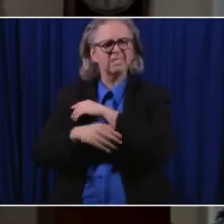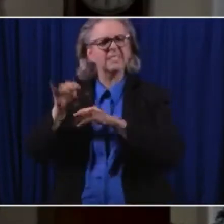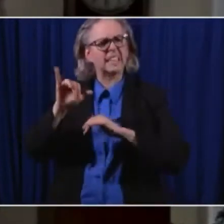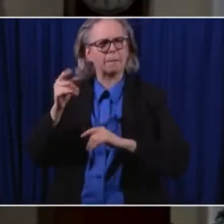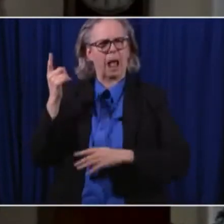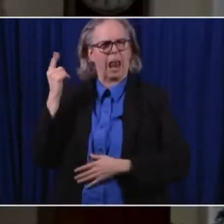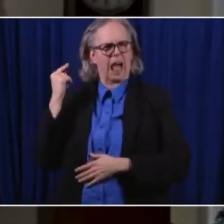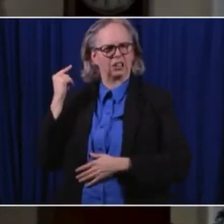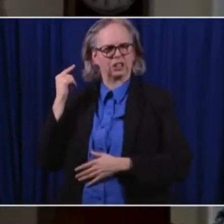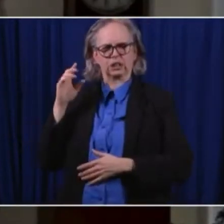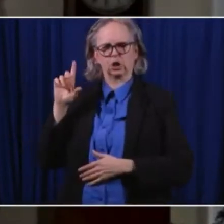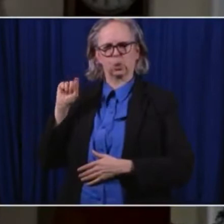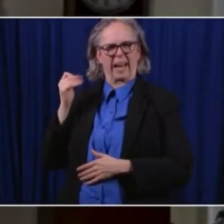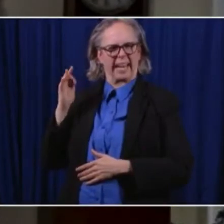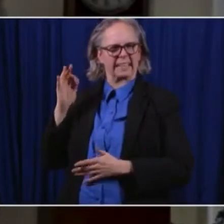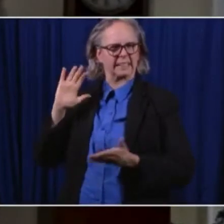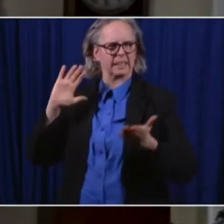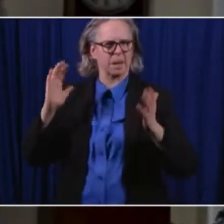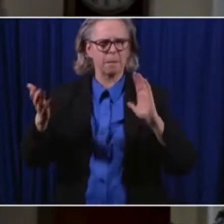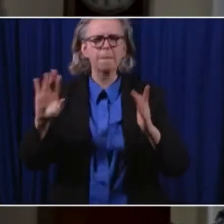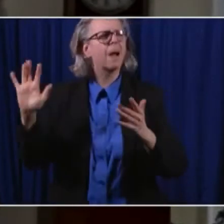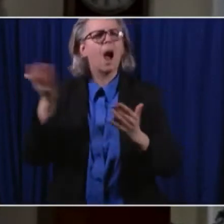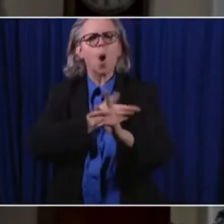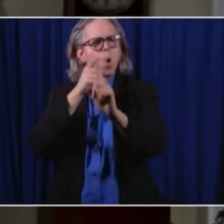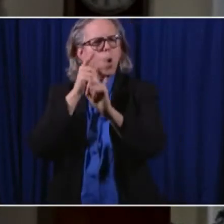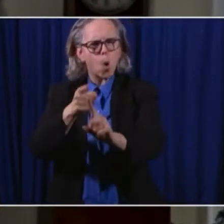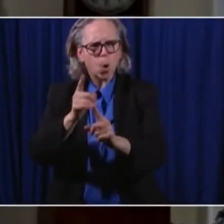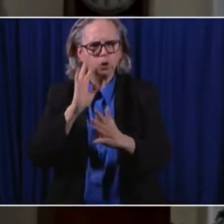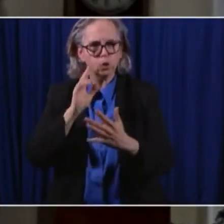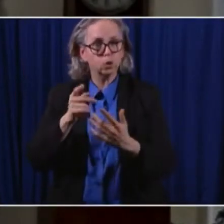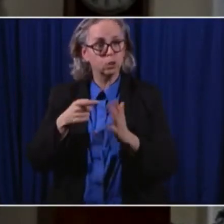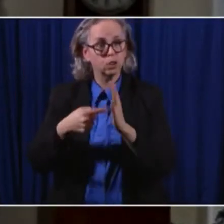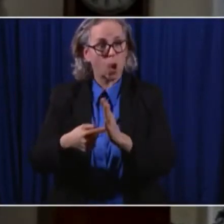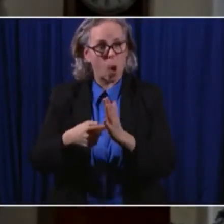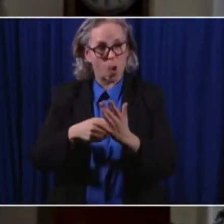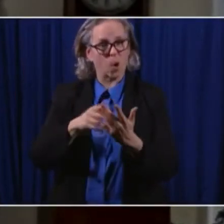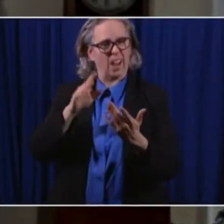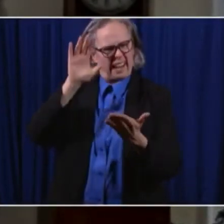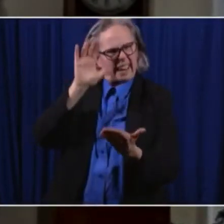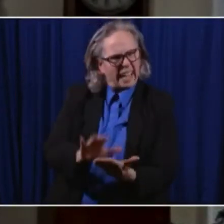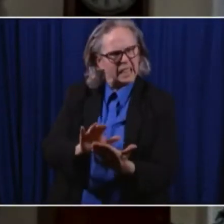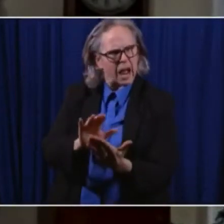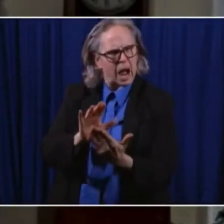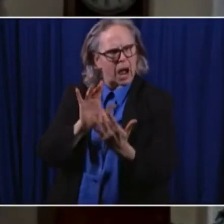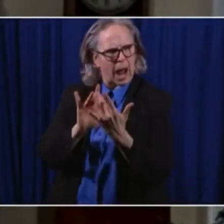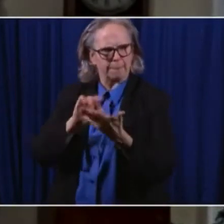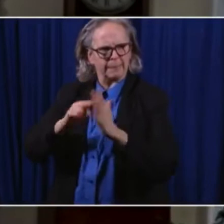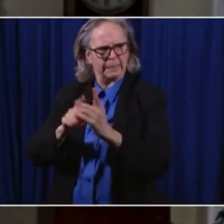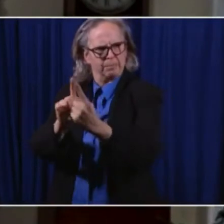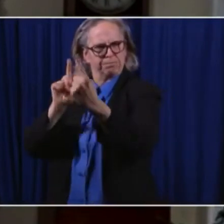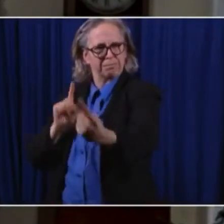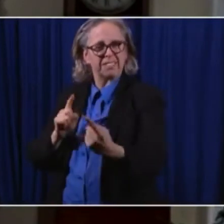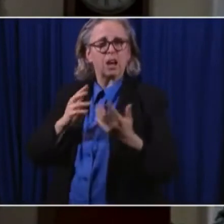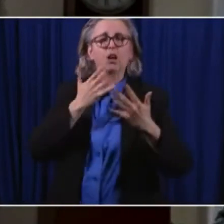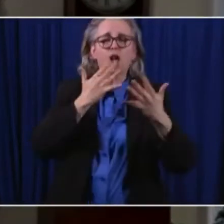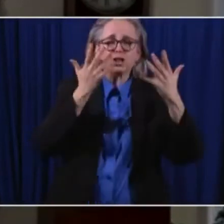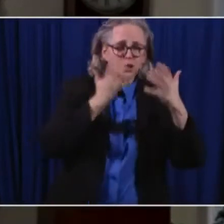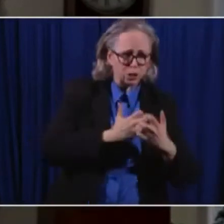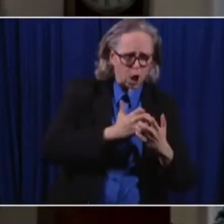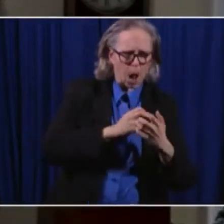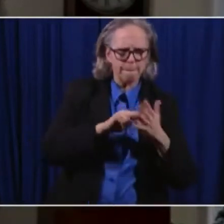do, obviously, is have fewer contacts. So the darker it gets, the fewer contacts